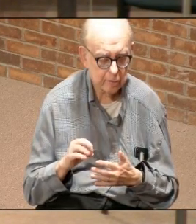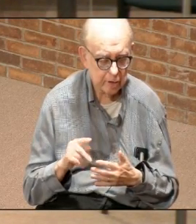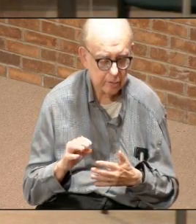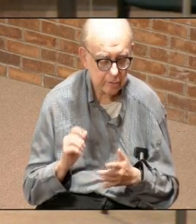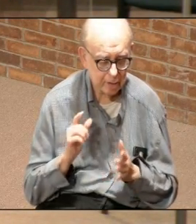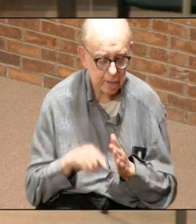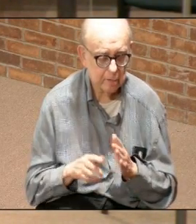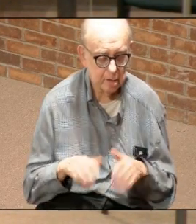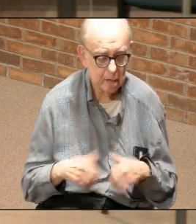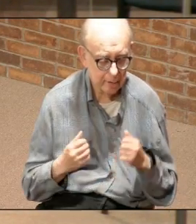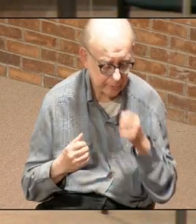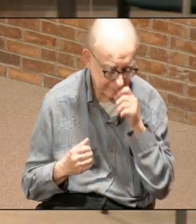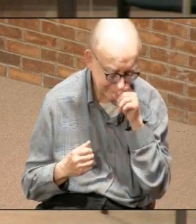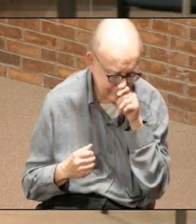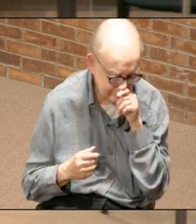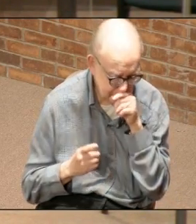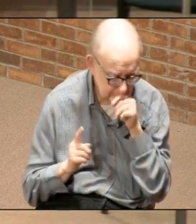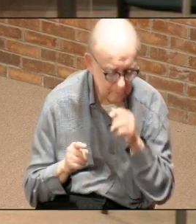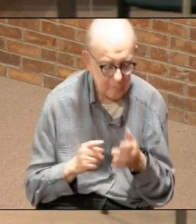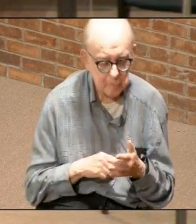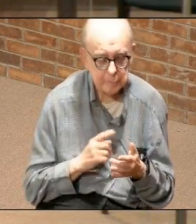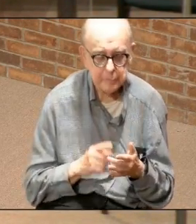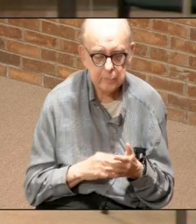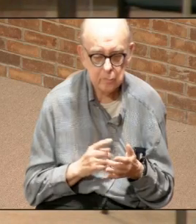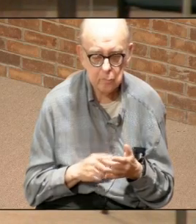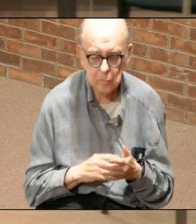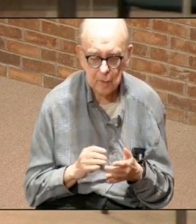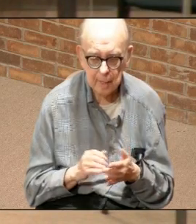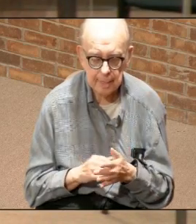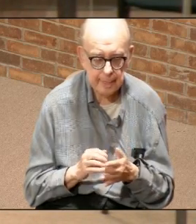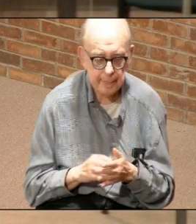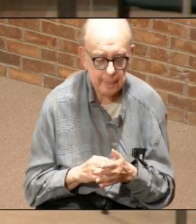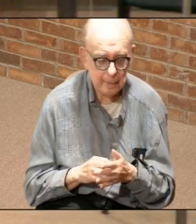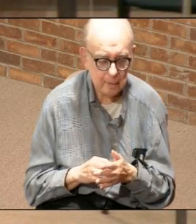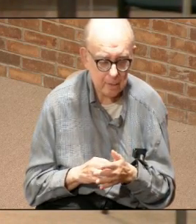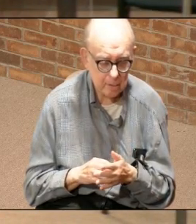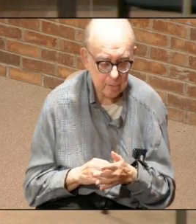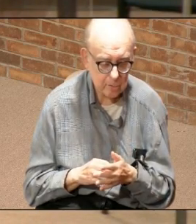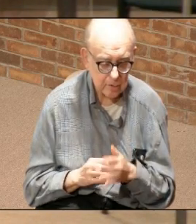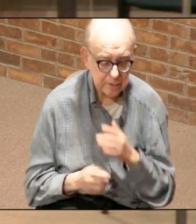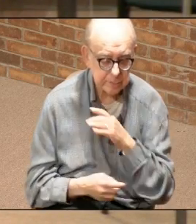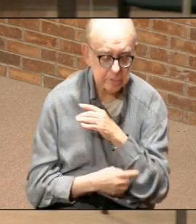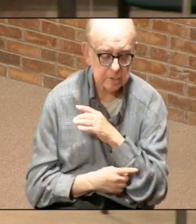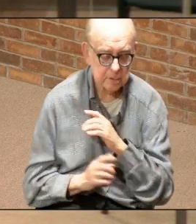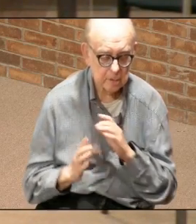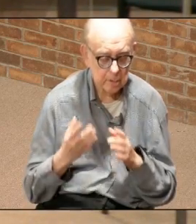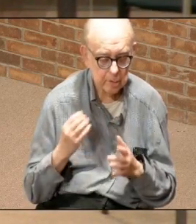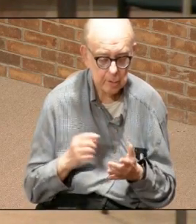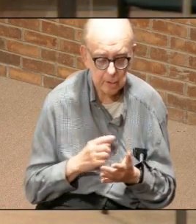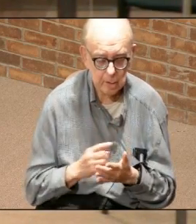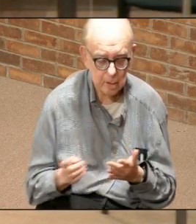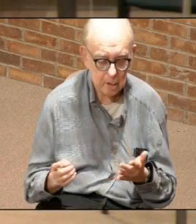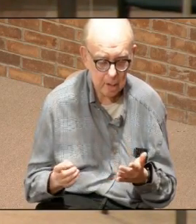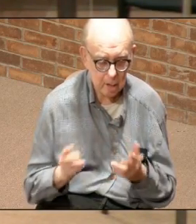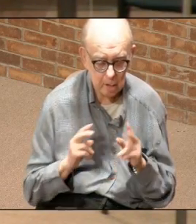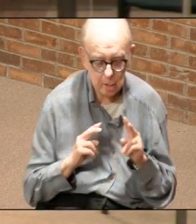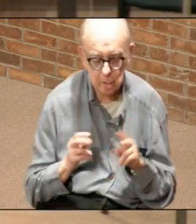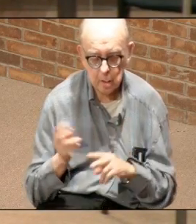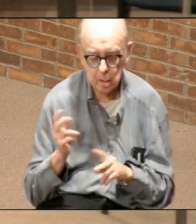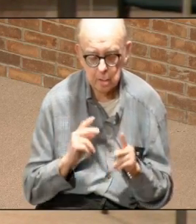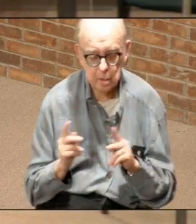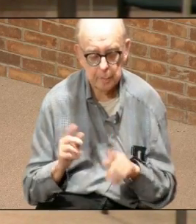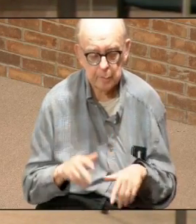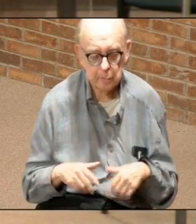so there are some times that it's very tempting when you're going through these things to look at other